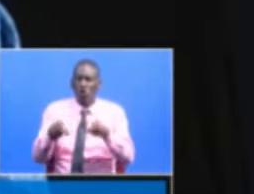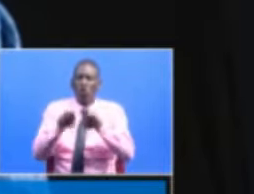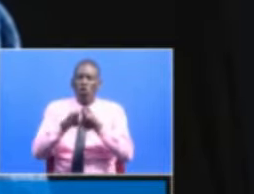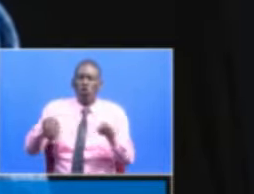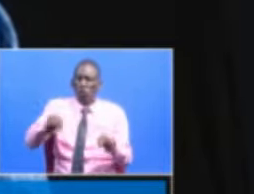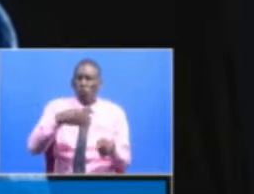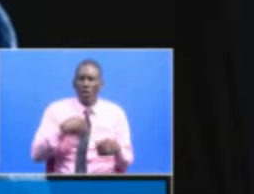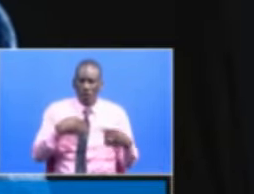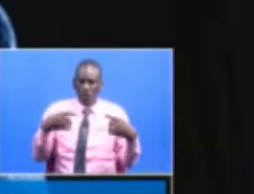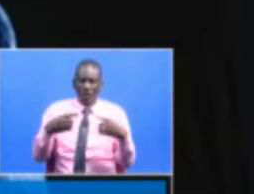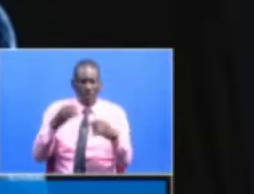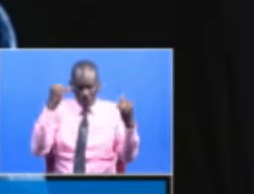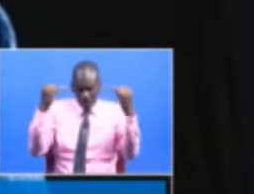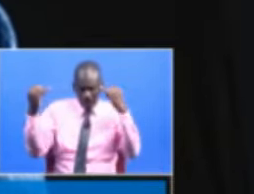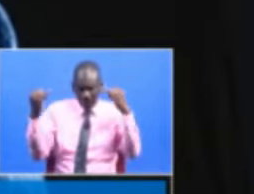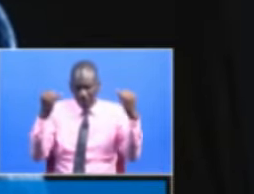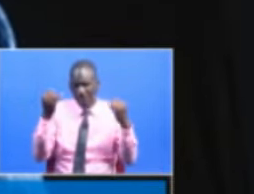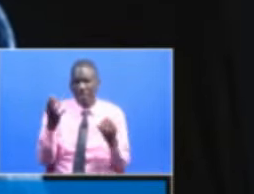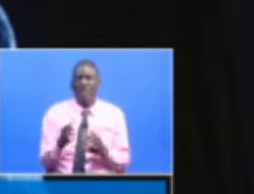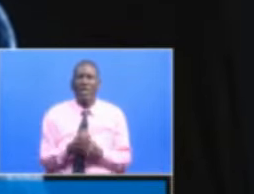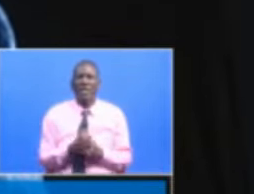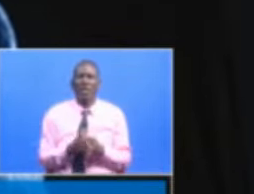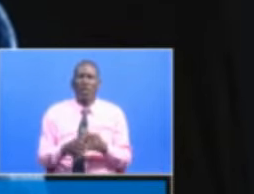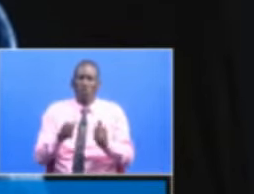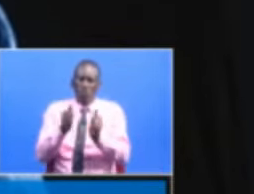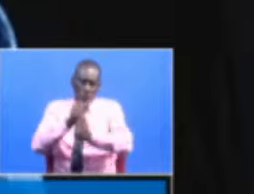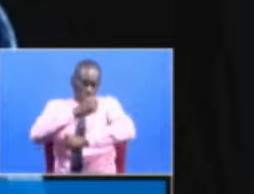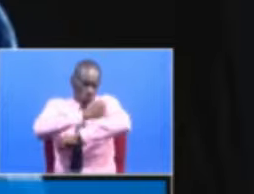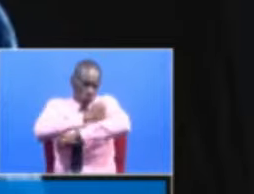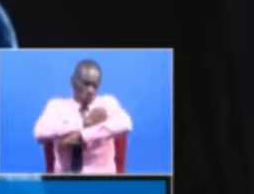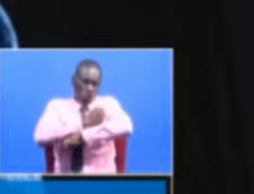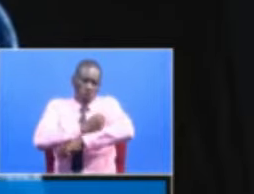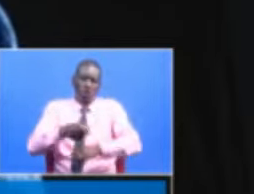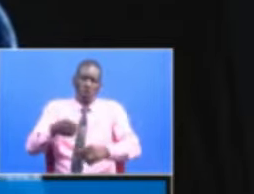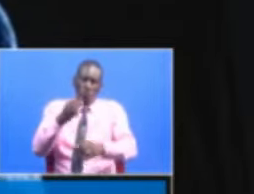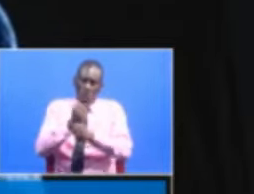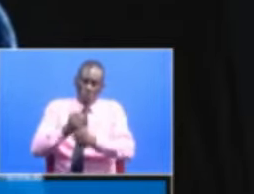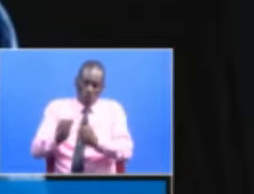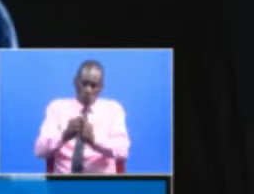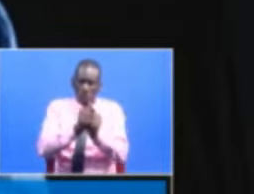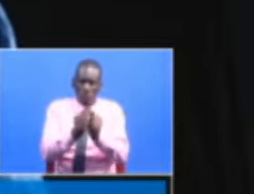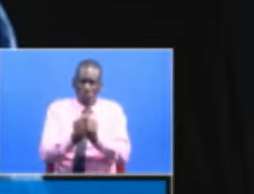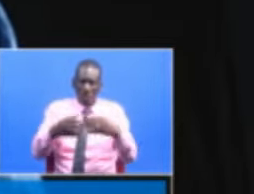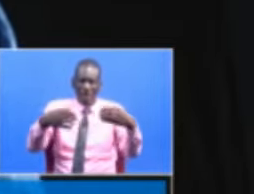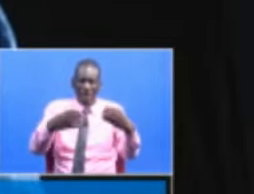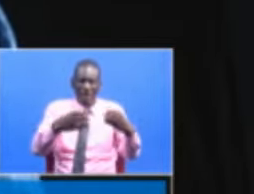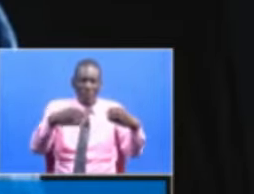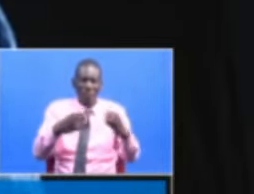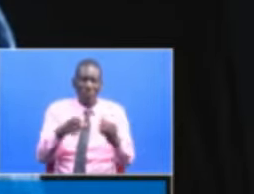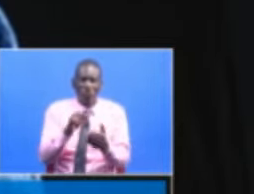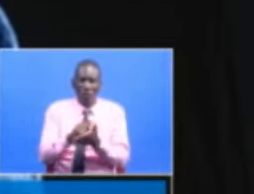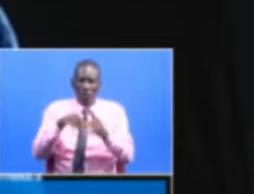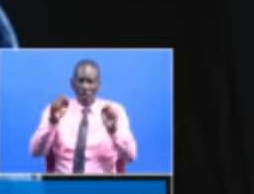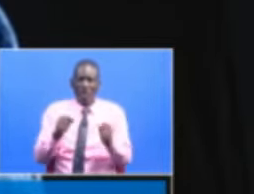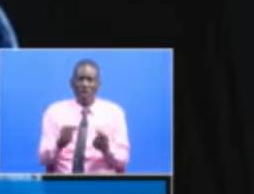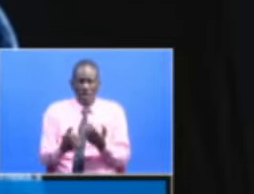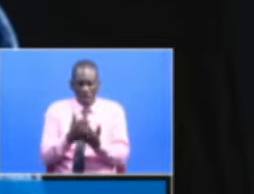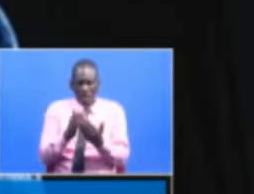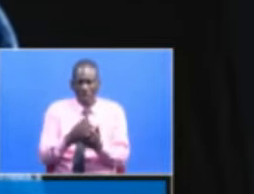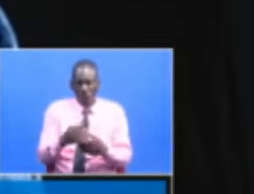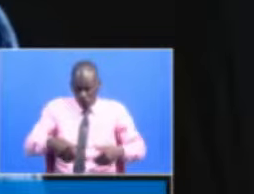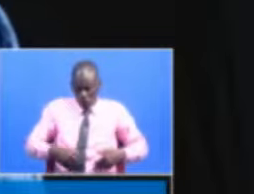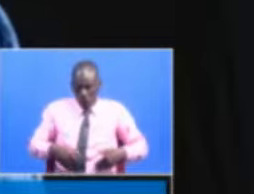of initiatives with schools. We do work closely with clubs so that we can nurture the young people from